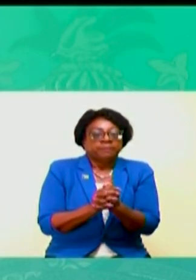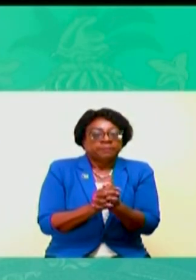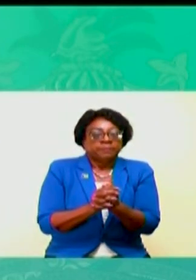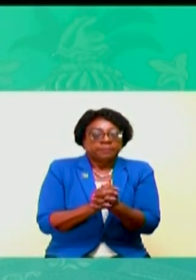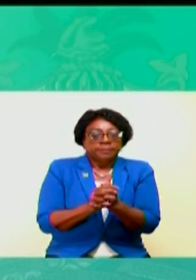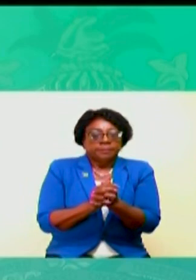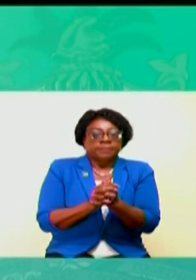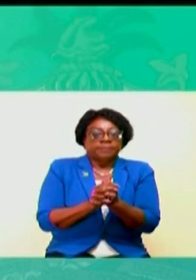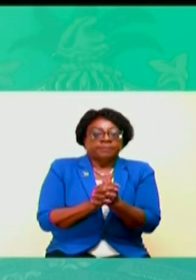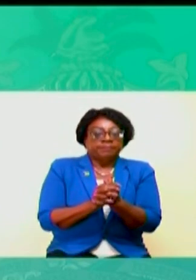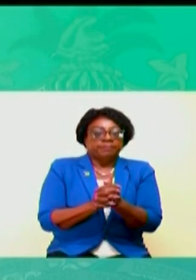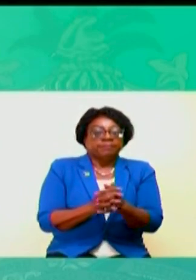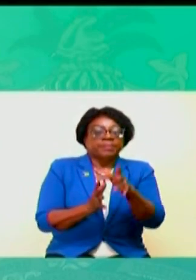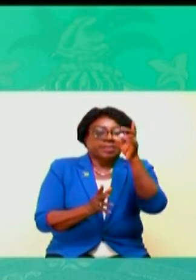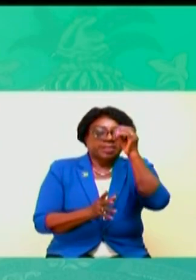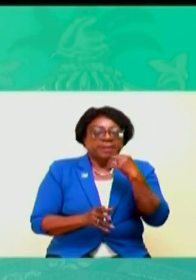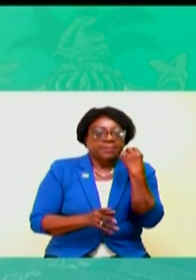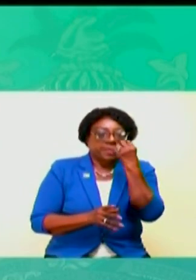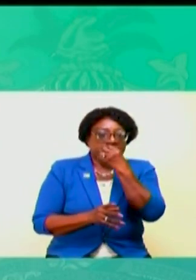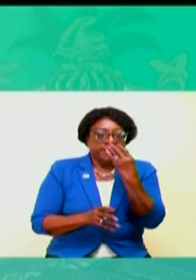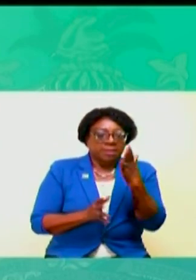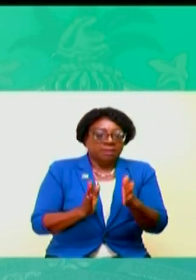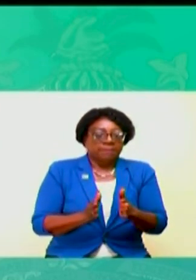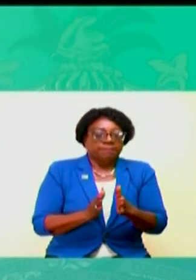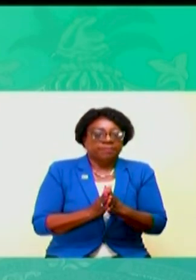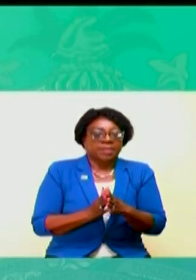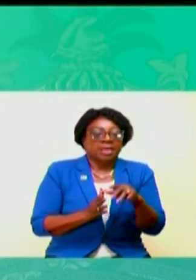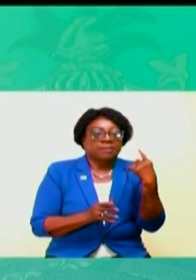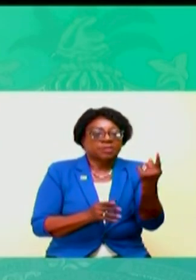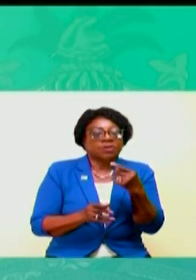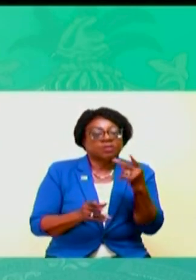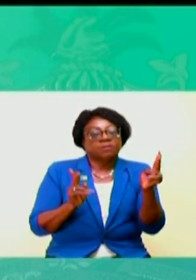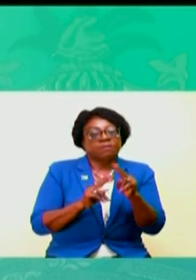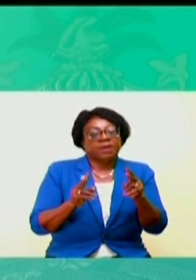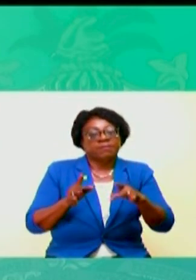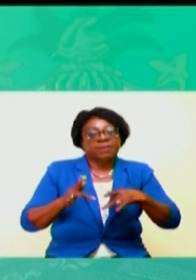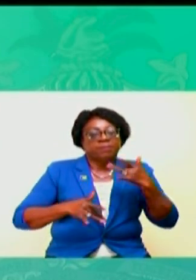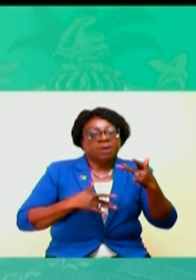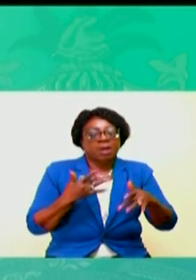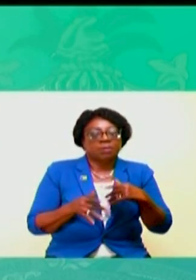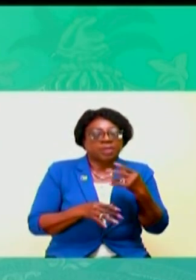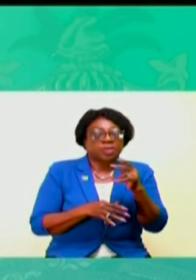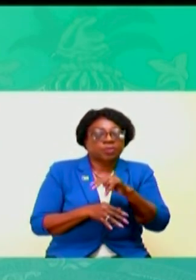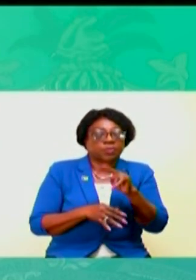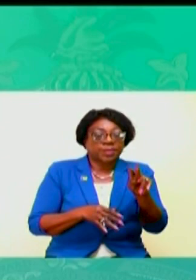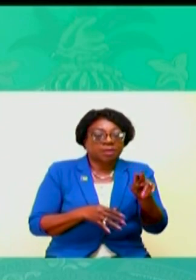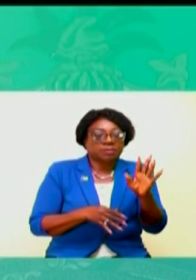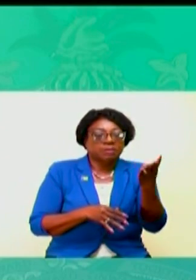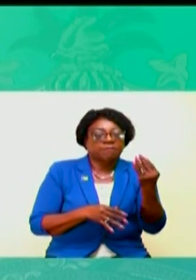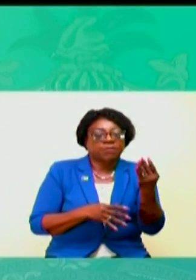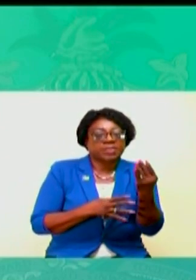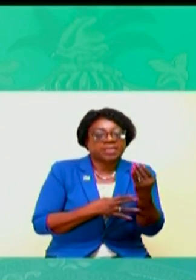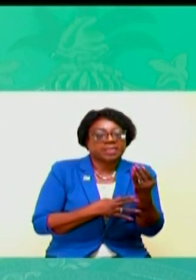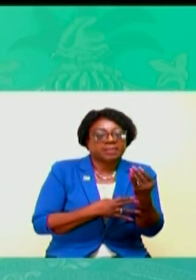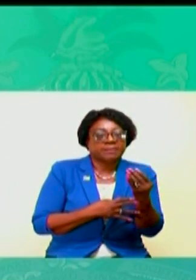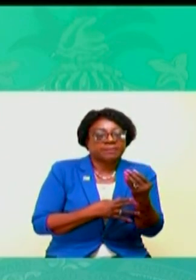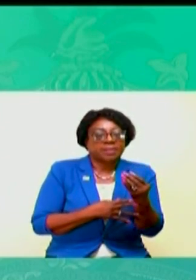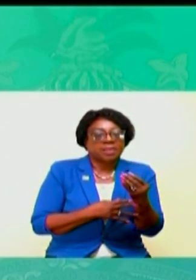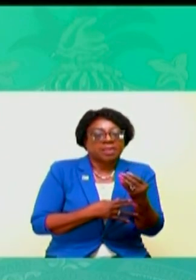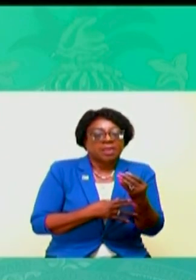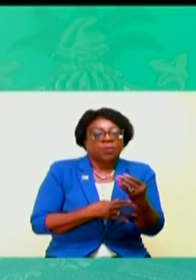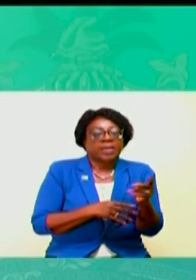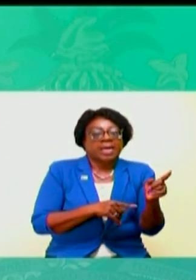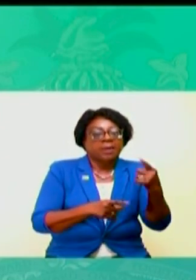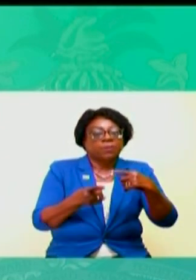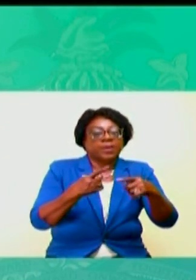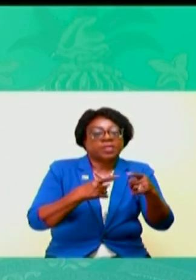He is a good man. Mr. Deputy Speaker, I was also very proud in 2014, less than a year later, when I attended